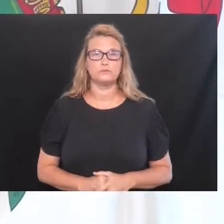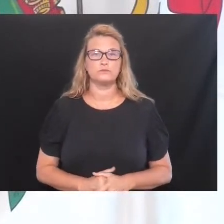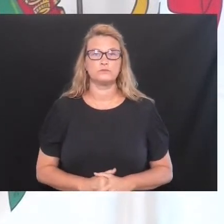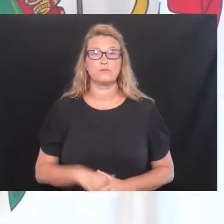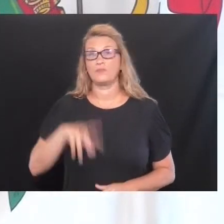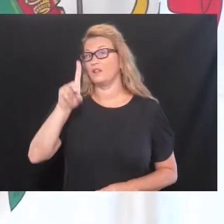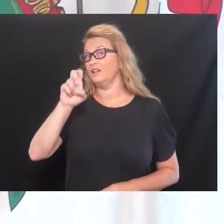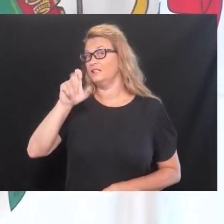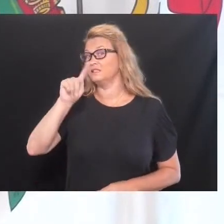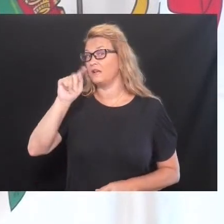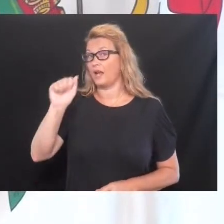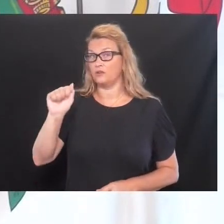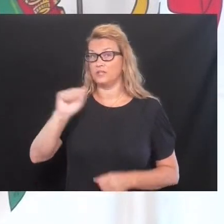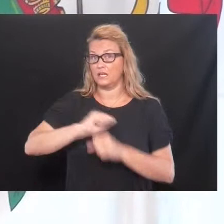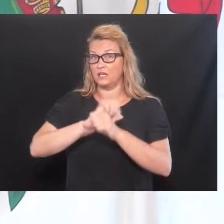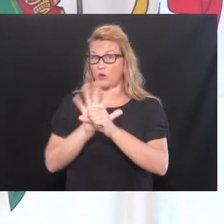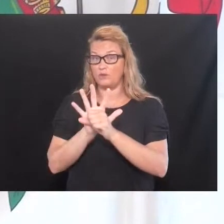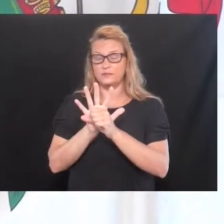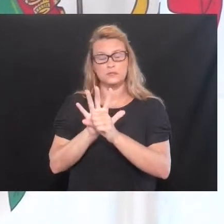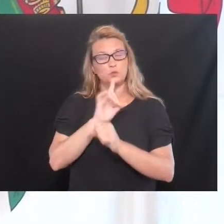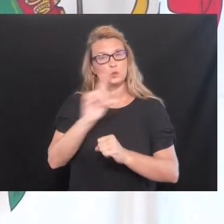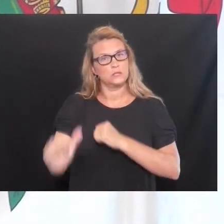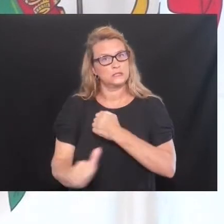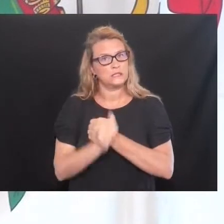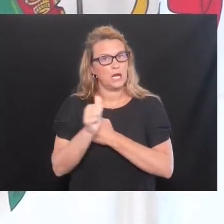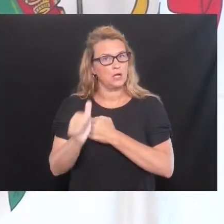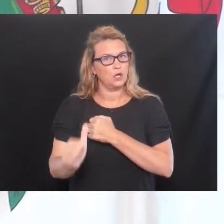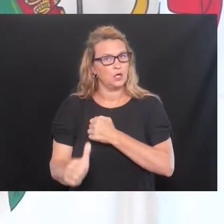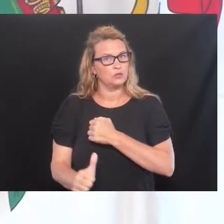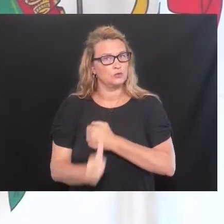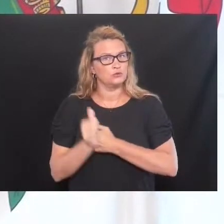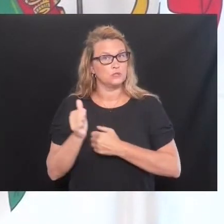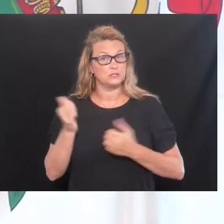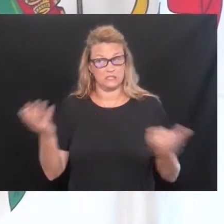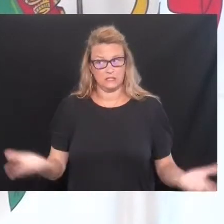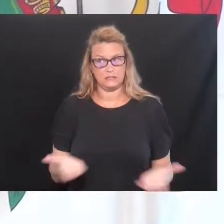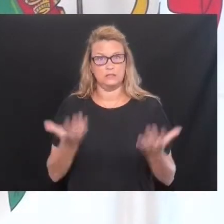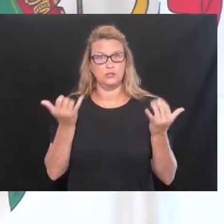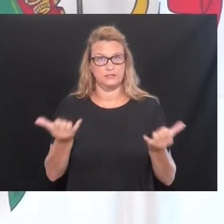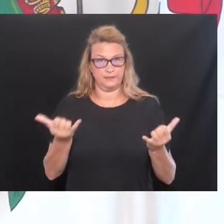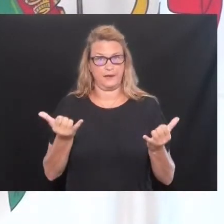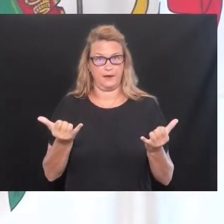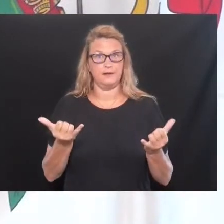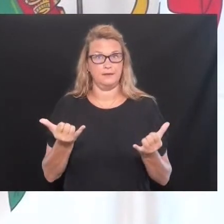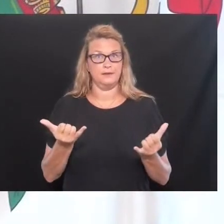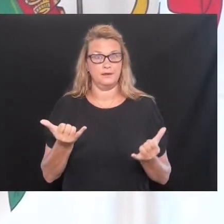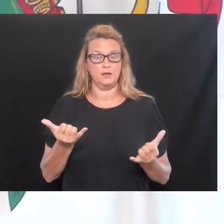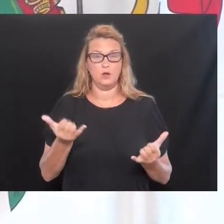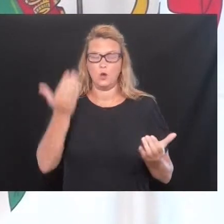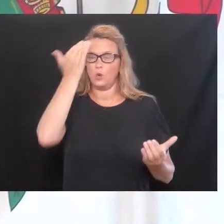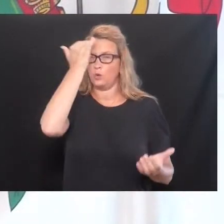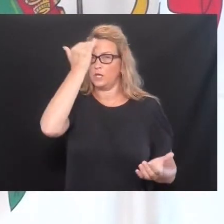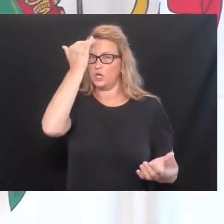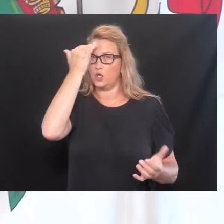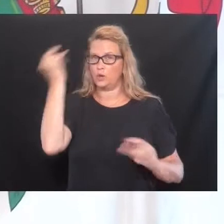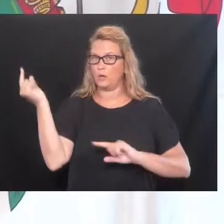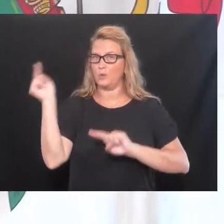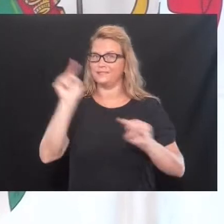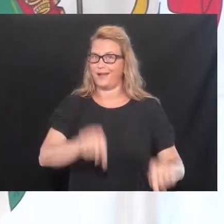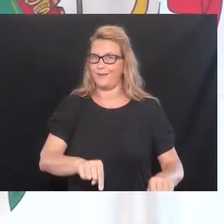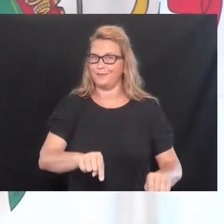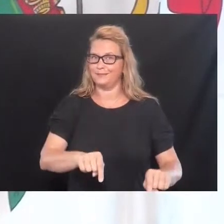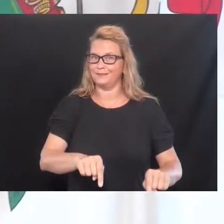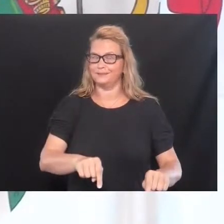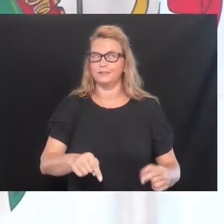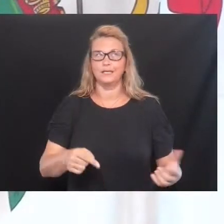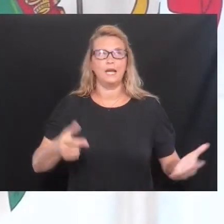Delta variant is dangerous, and it is absolutely with us. We have said it was coming. We had, I don't